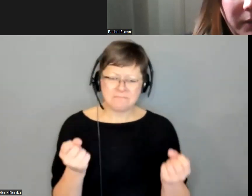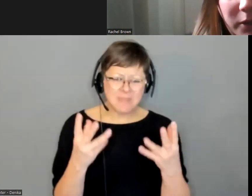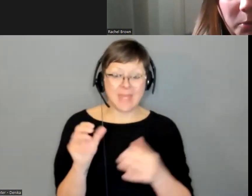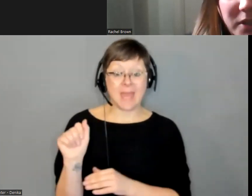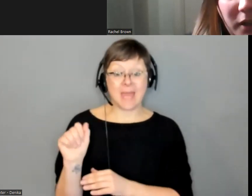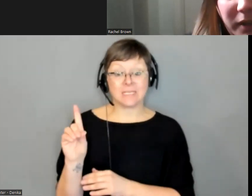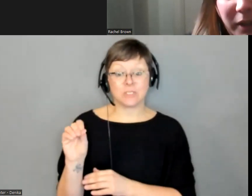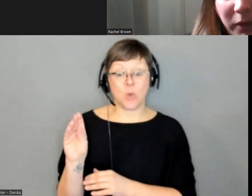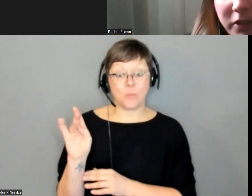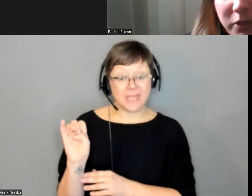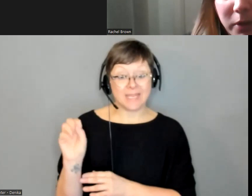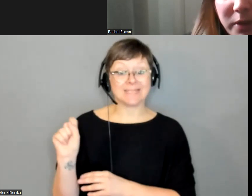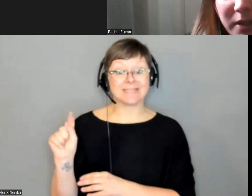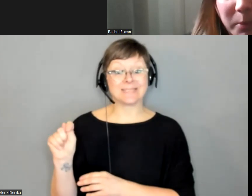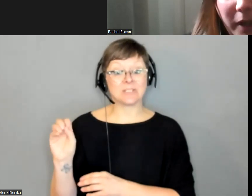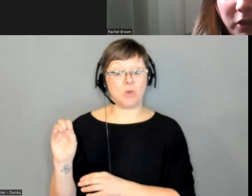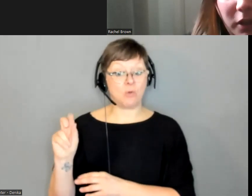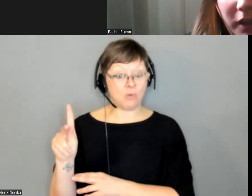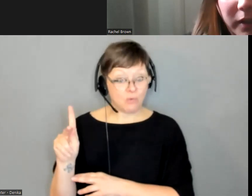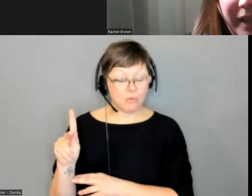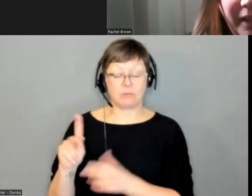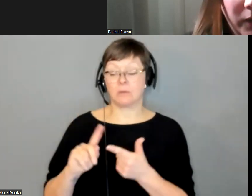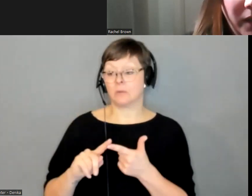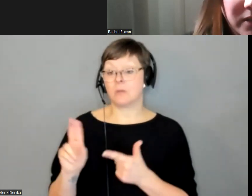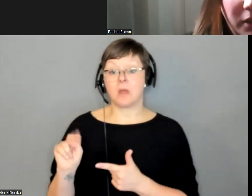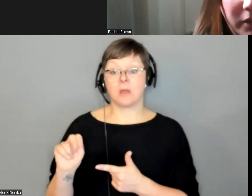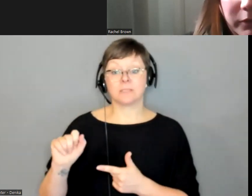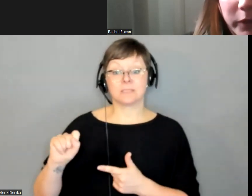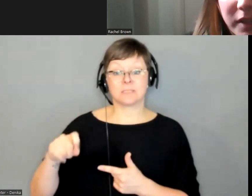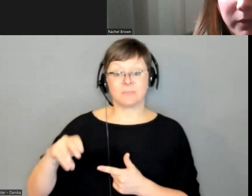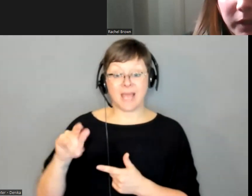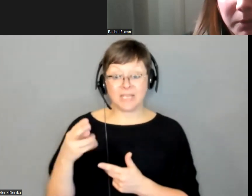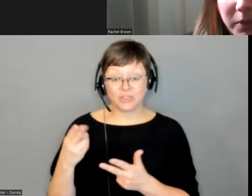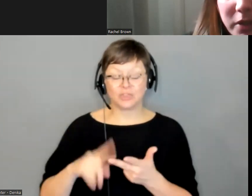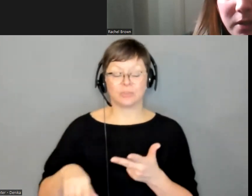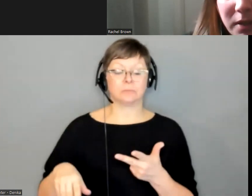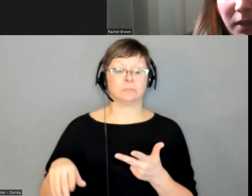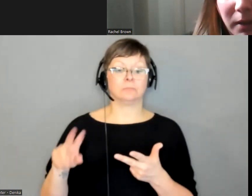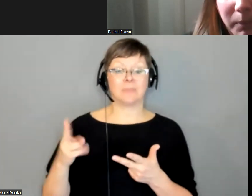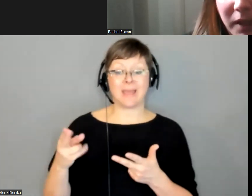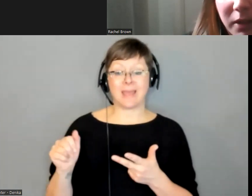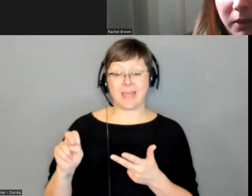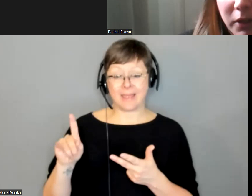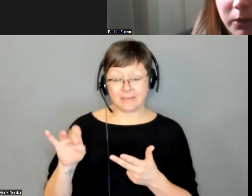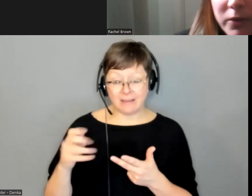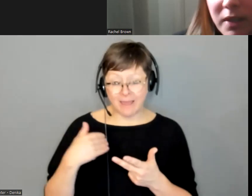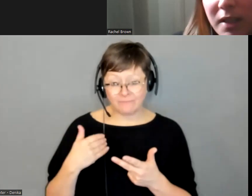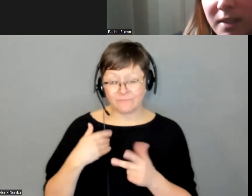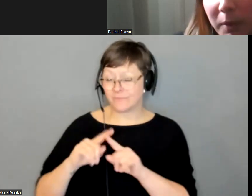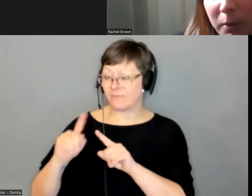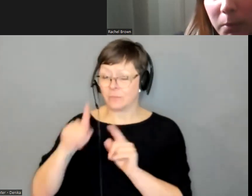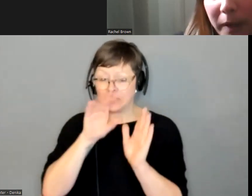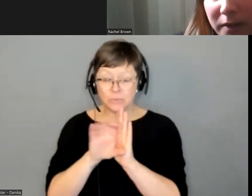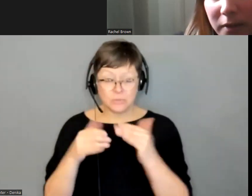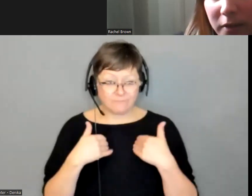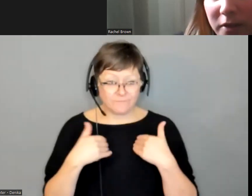We have an Adobe Stock account. I do use Unsplash a lot. Canva has a lot of free different images that you can use.